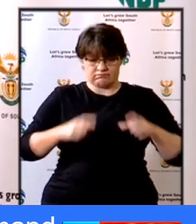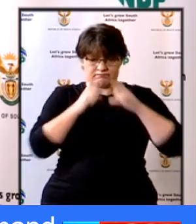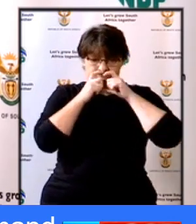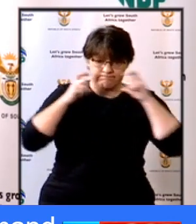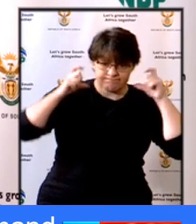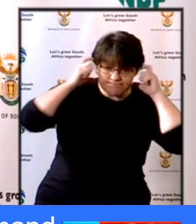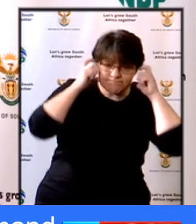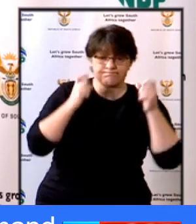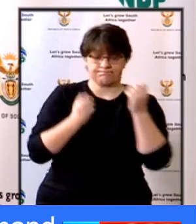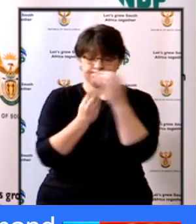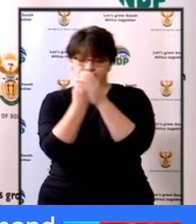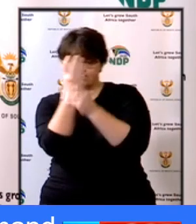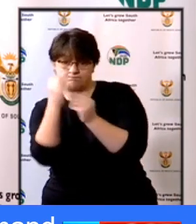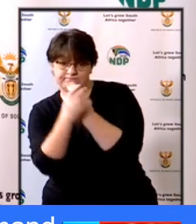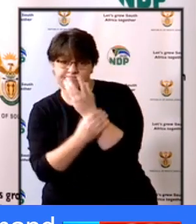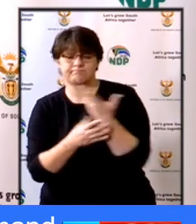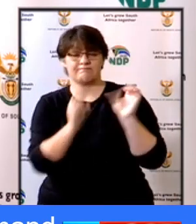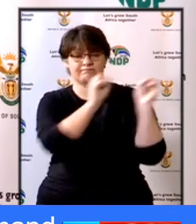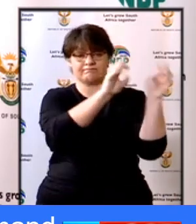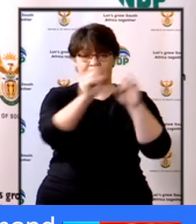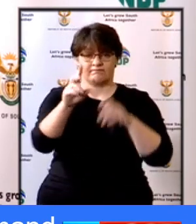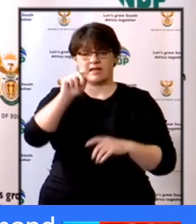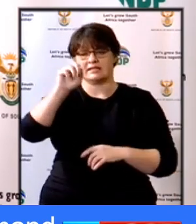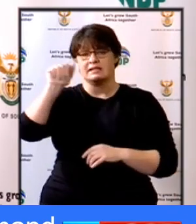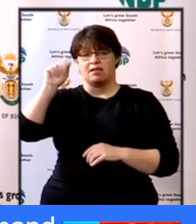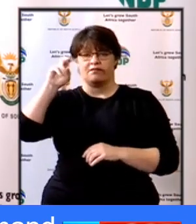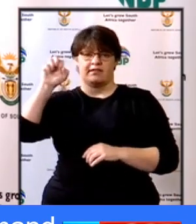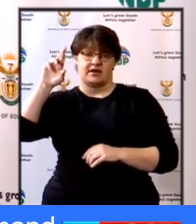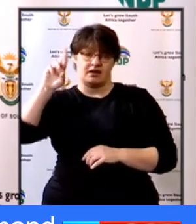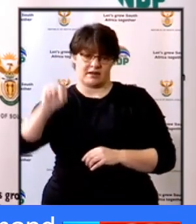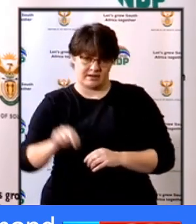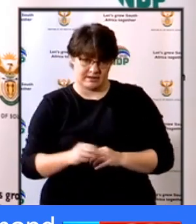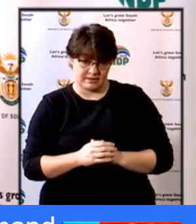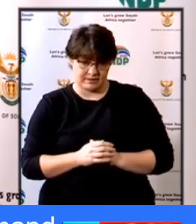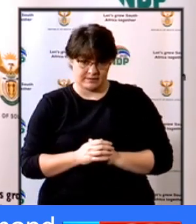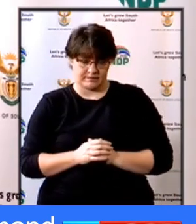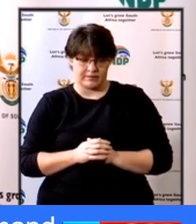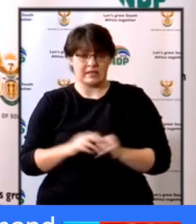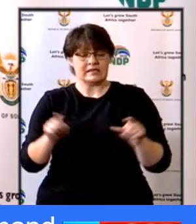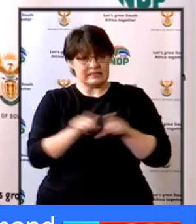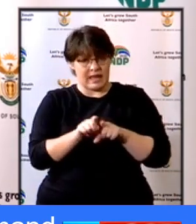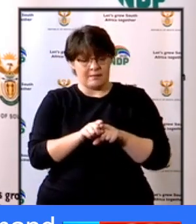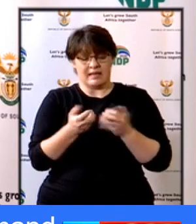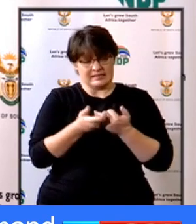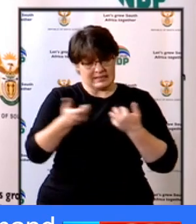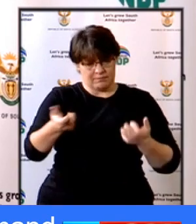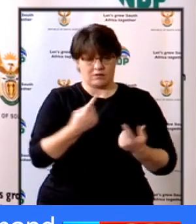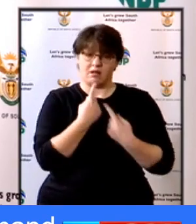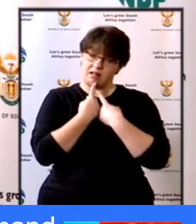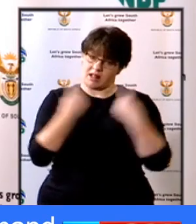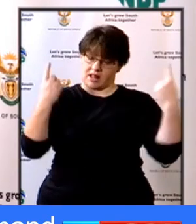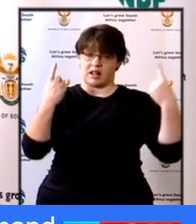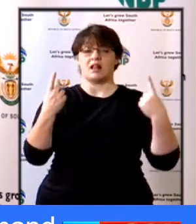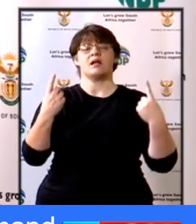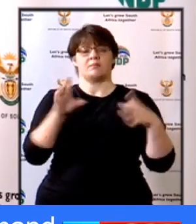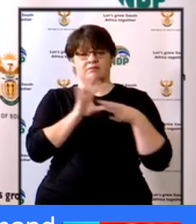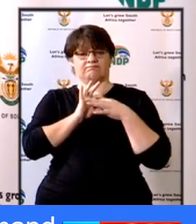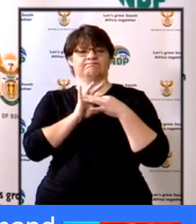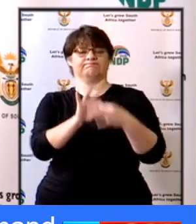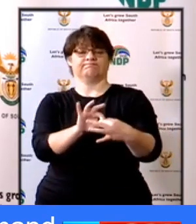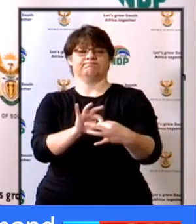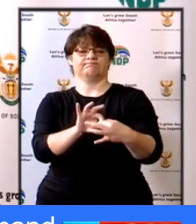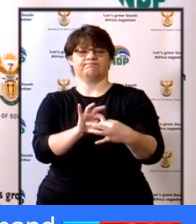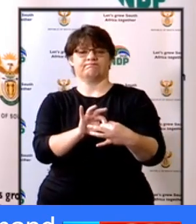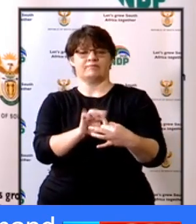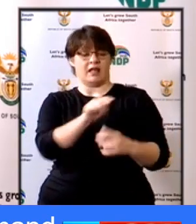like masks and so on to taverns and other places. We'll issue a separate public statement containing the commitments that